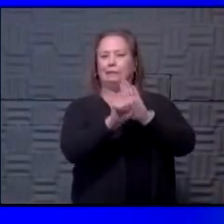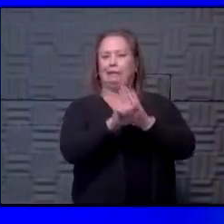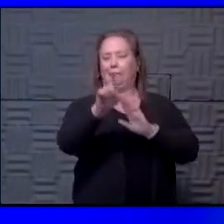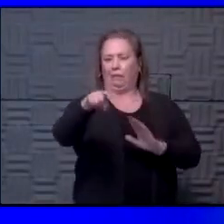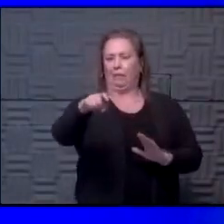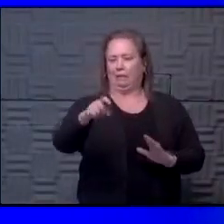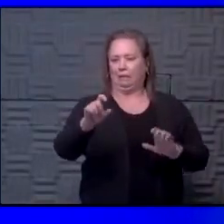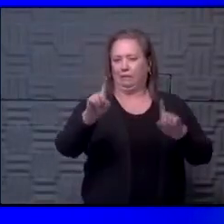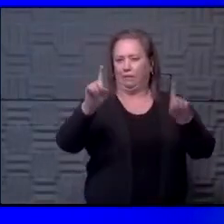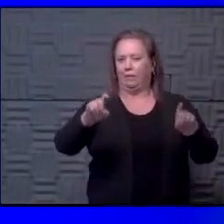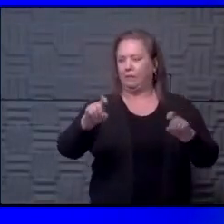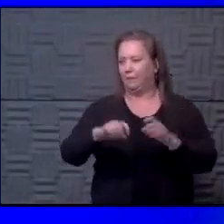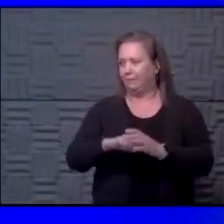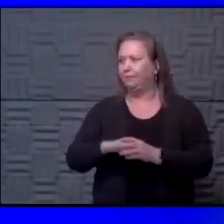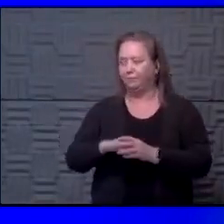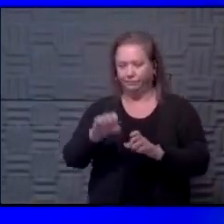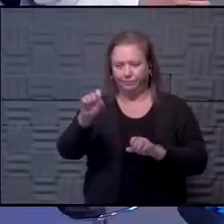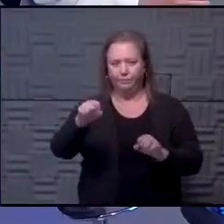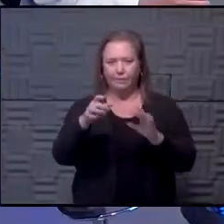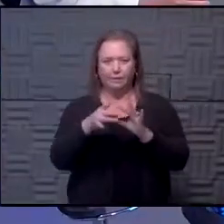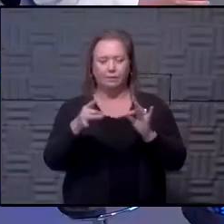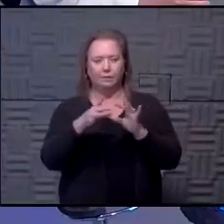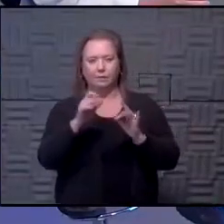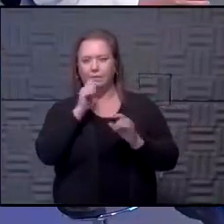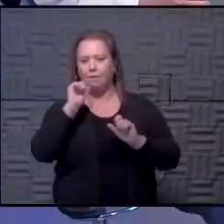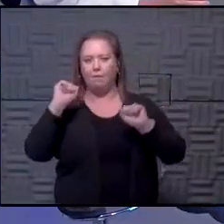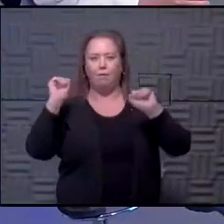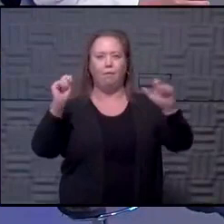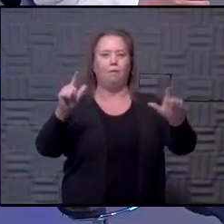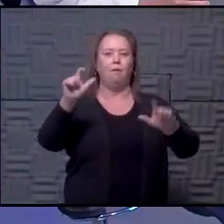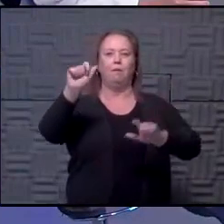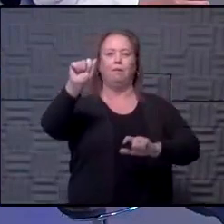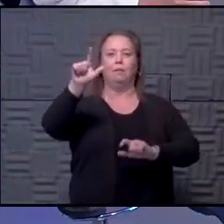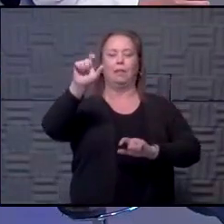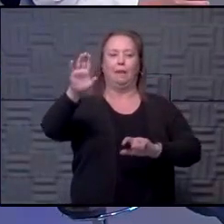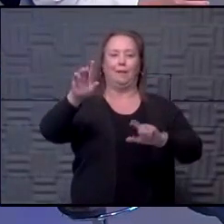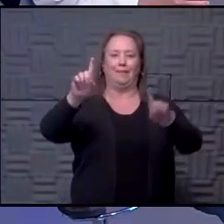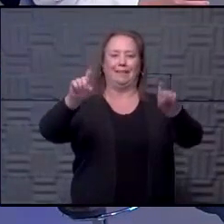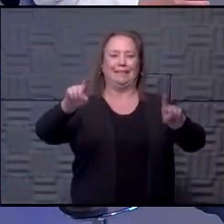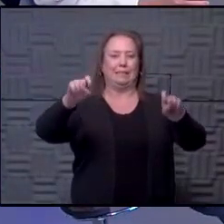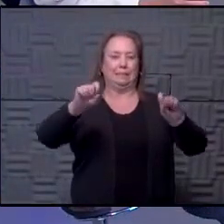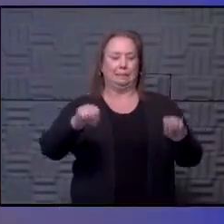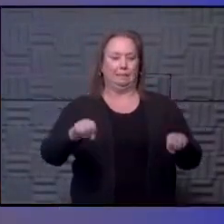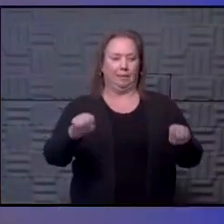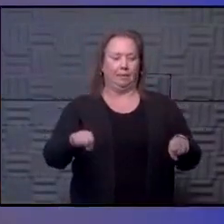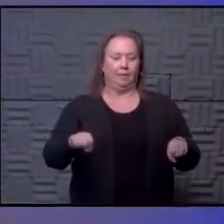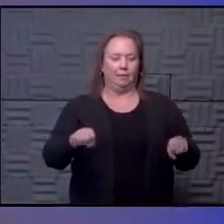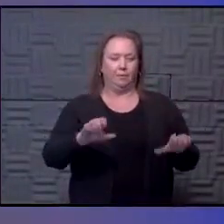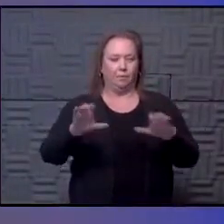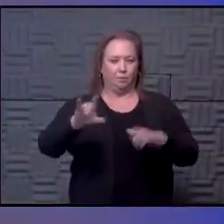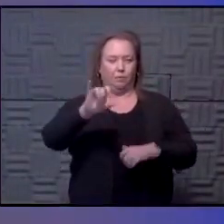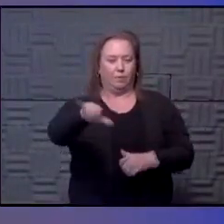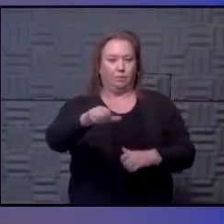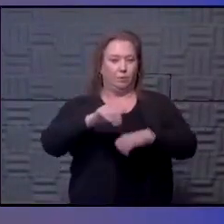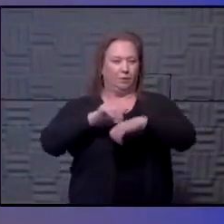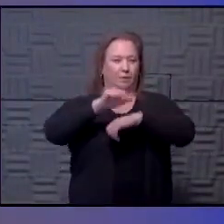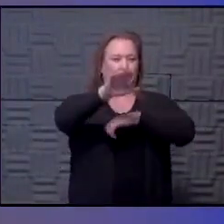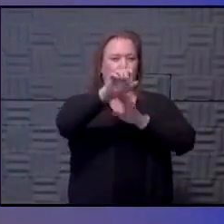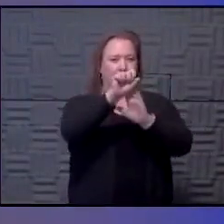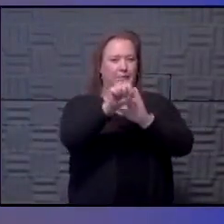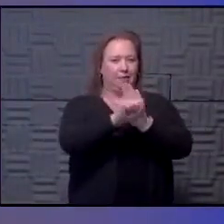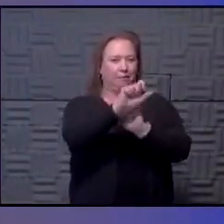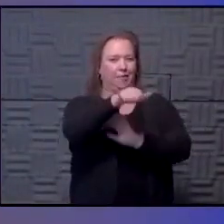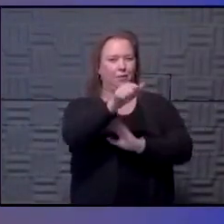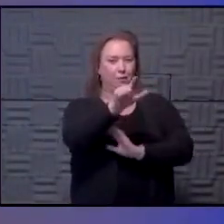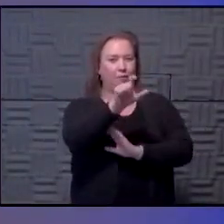need to. Yeah, I was just going to mention that not every lab has the testing capability to do that, but you can send it on to other